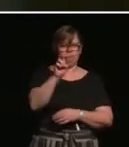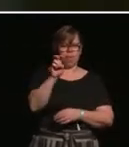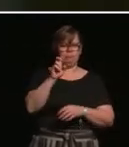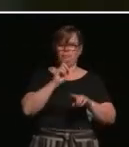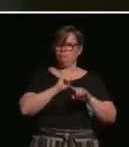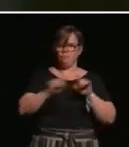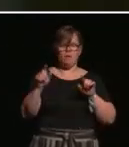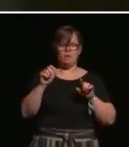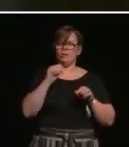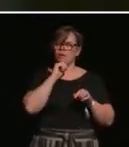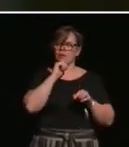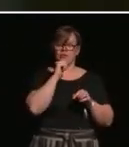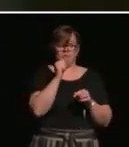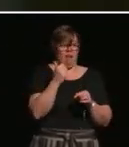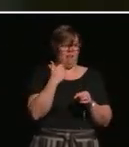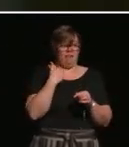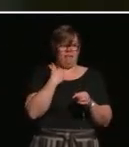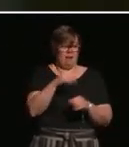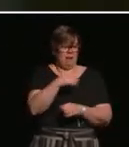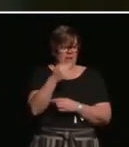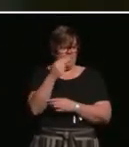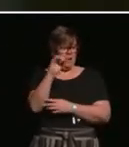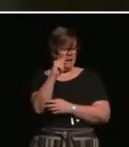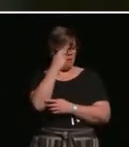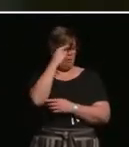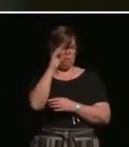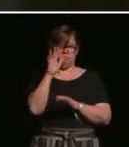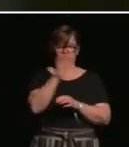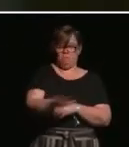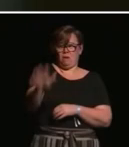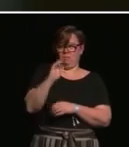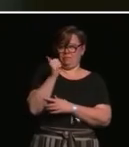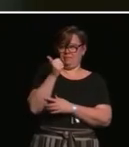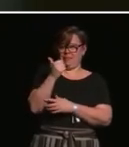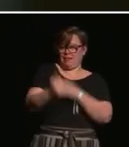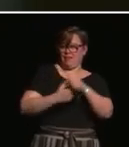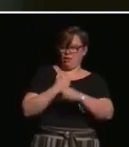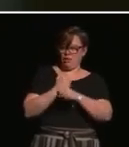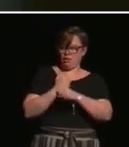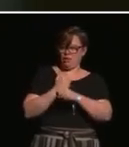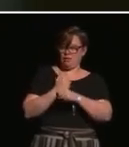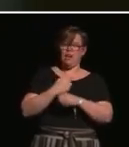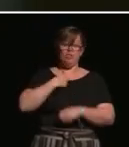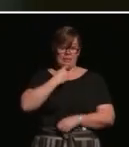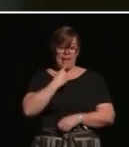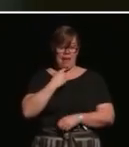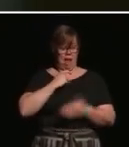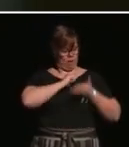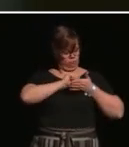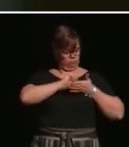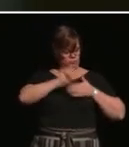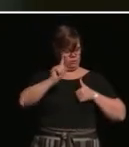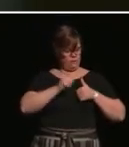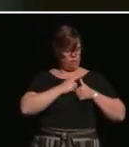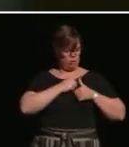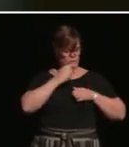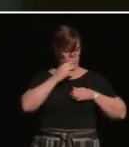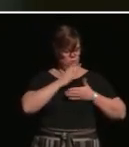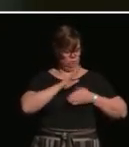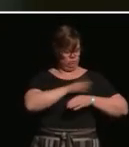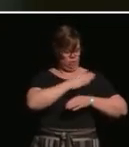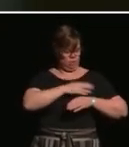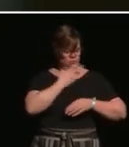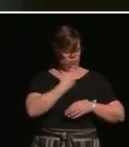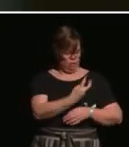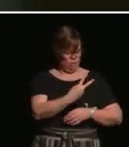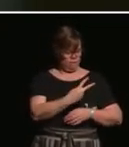another hit for almost a decade. As she later told the Grammy Awards, I wrote my first song at 12, was published at 13,